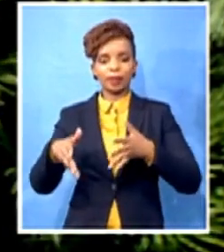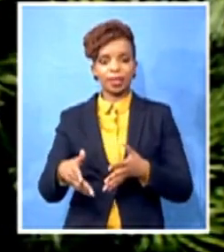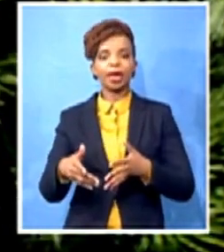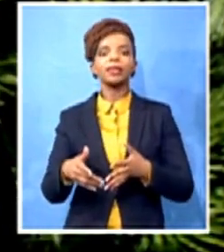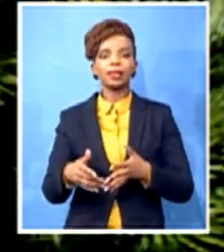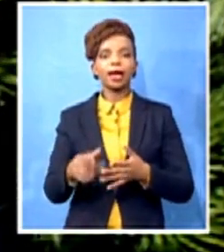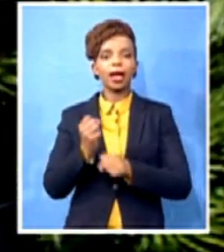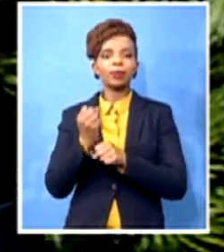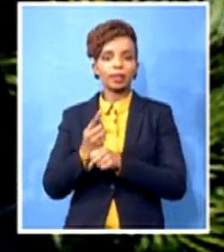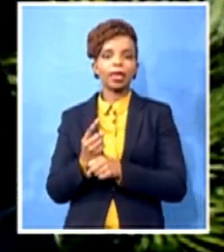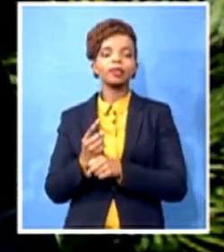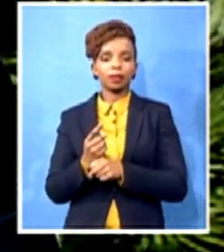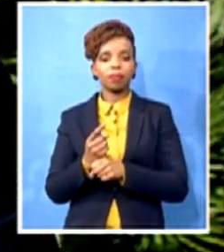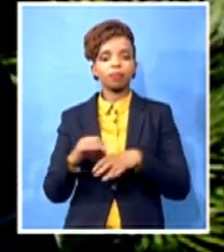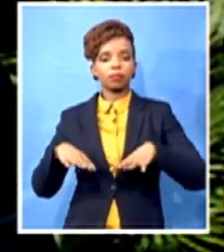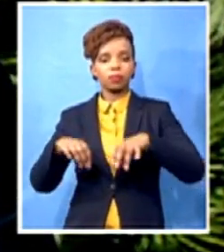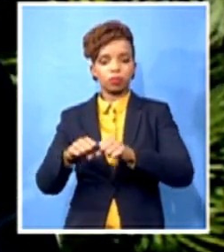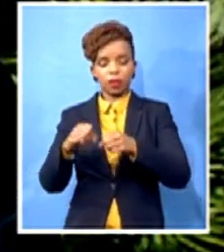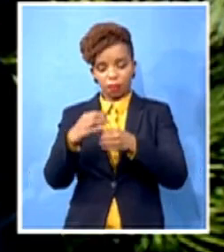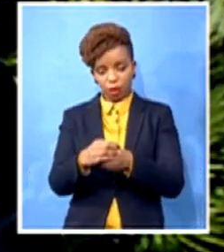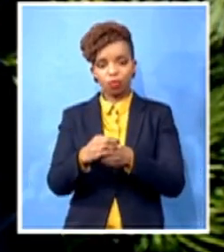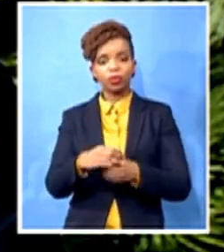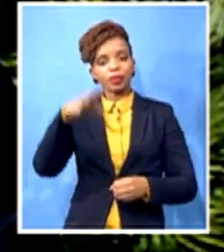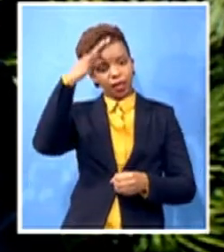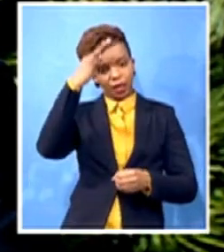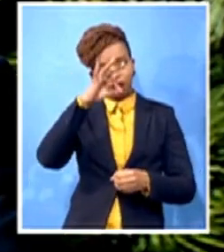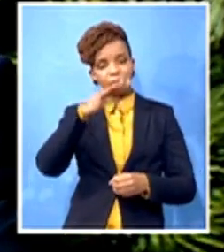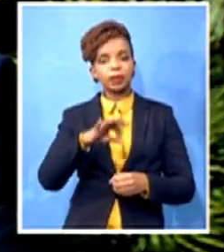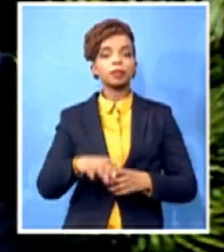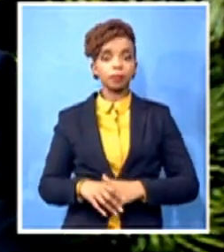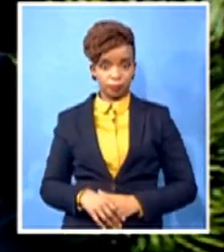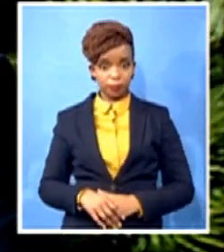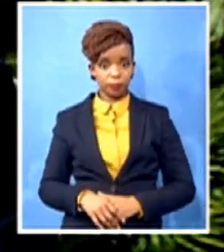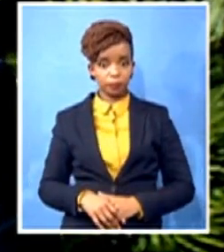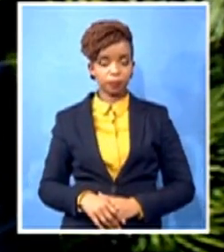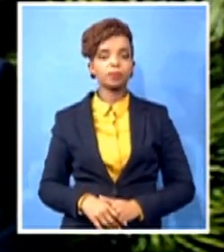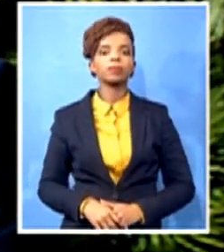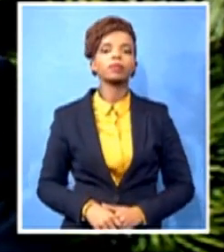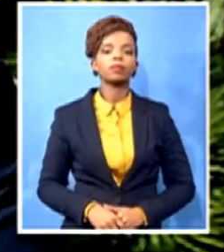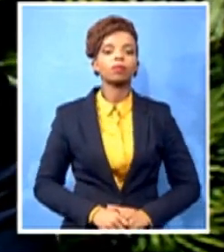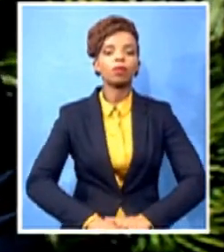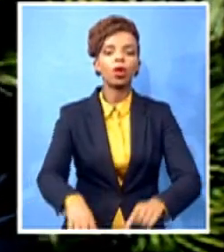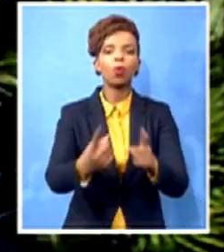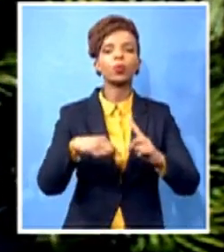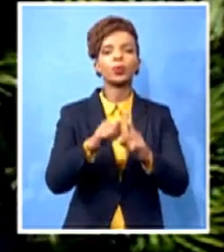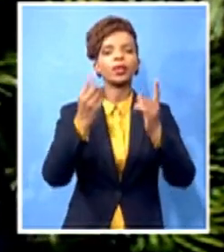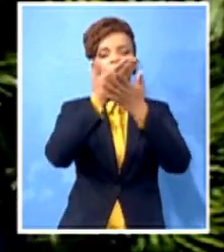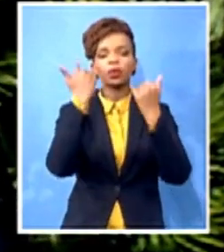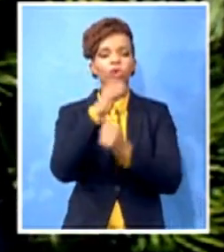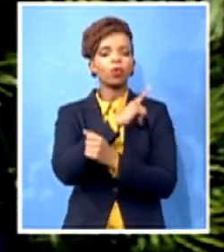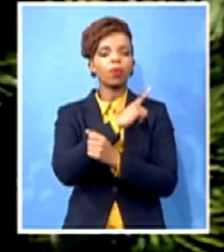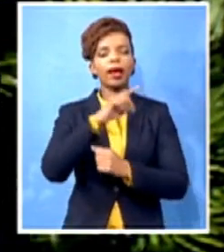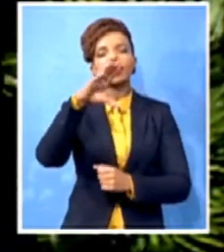fear. You don't know why Mafaya doesn't constitute the council